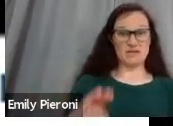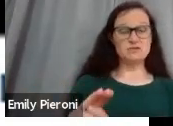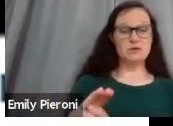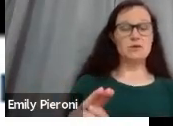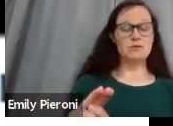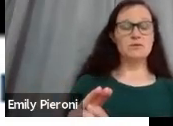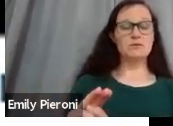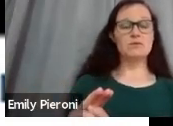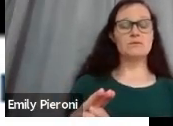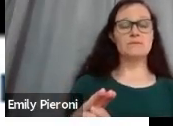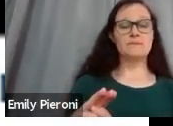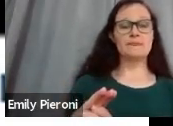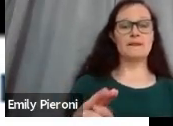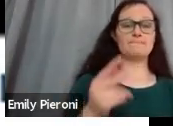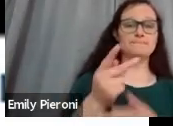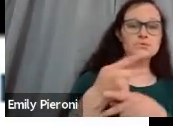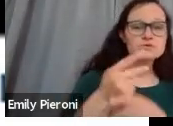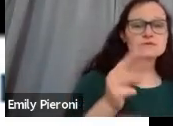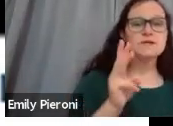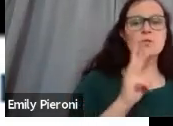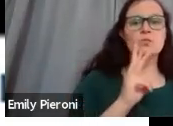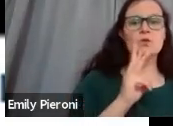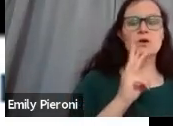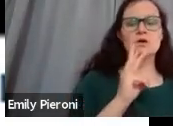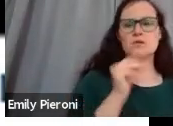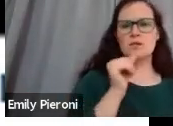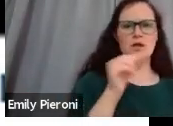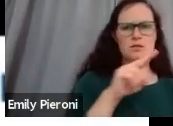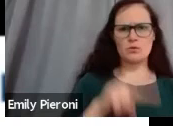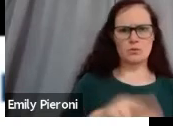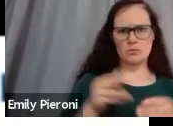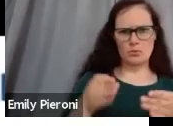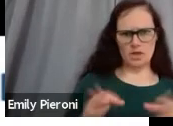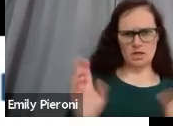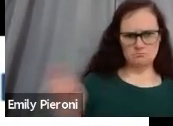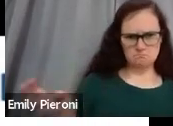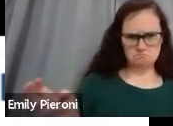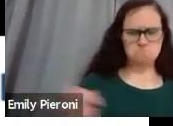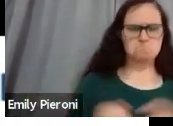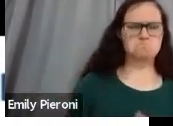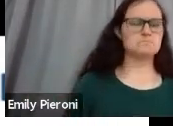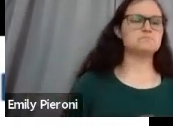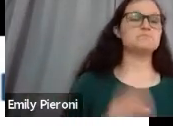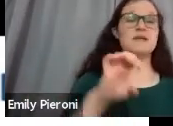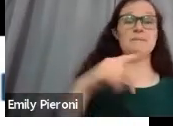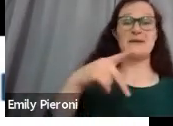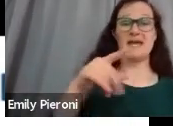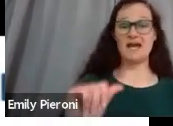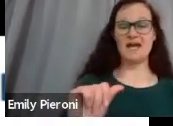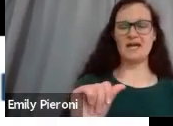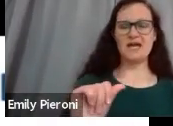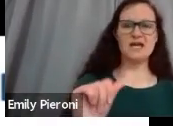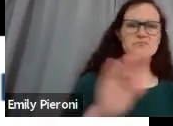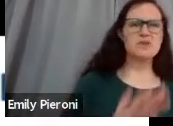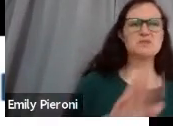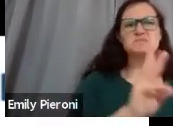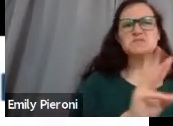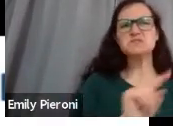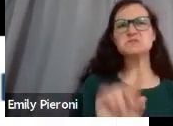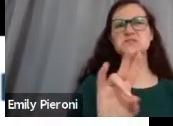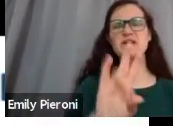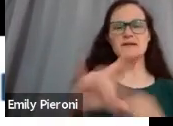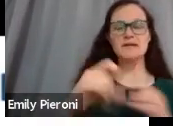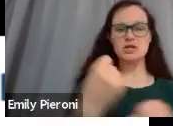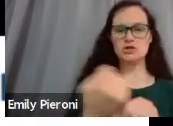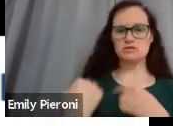water specifically as a non-traditional water resource. But if you look at what the EPA's been doing for the last 6 or 7 years, based on work